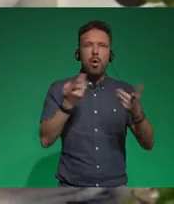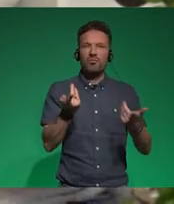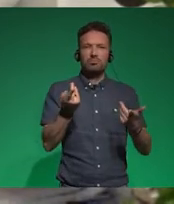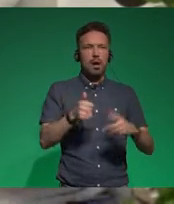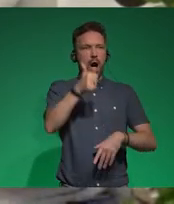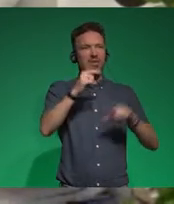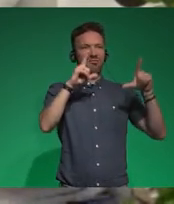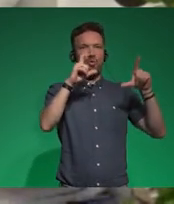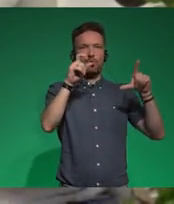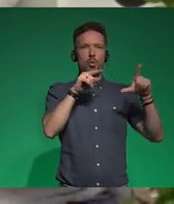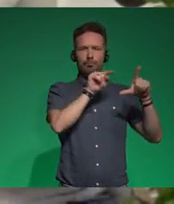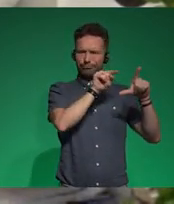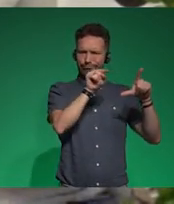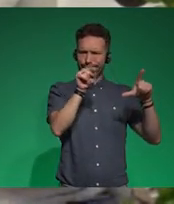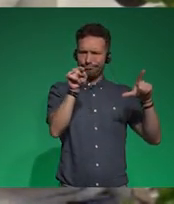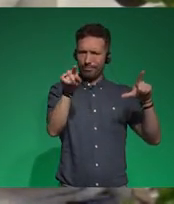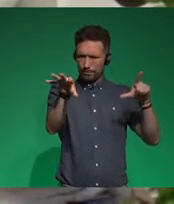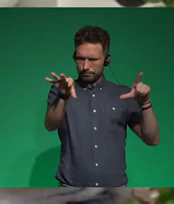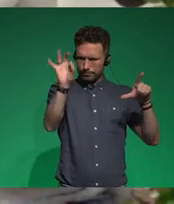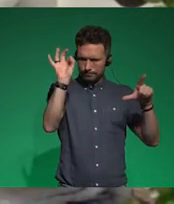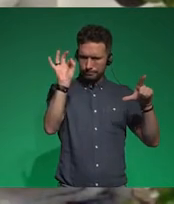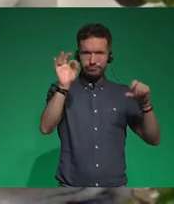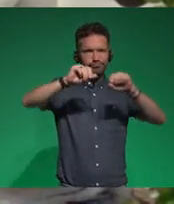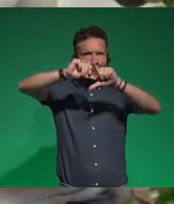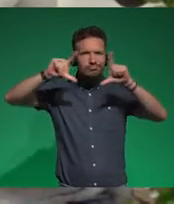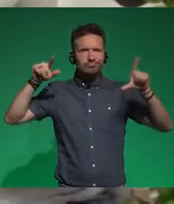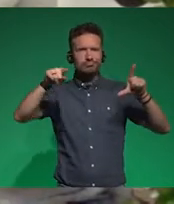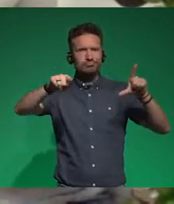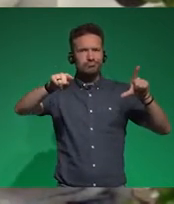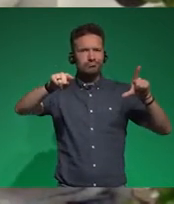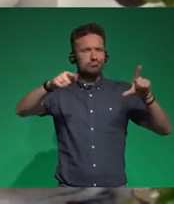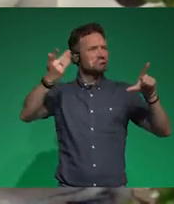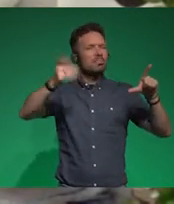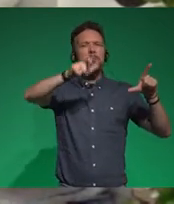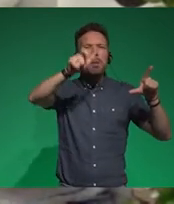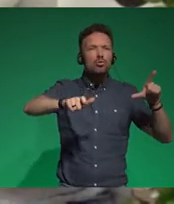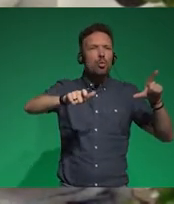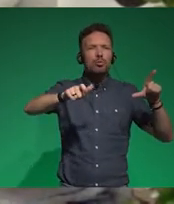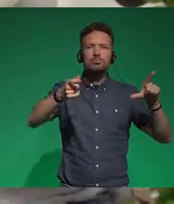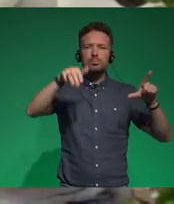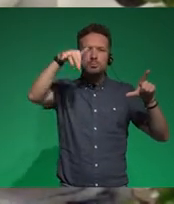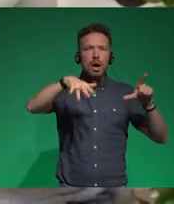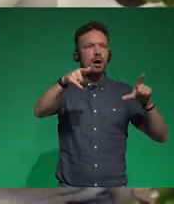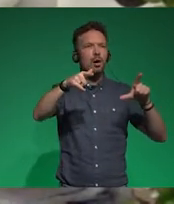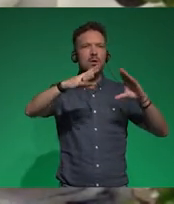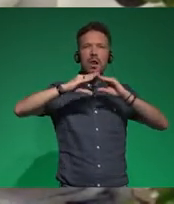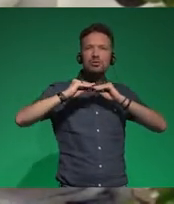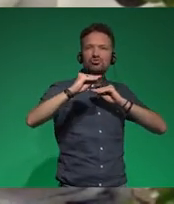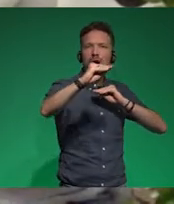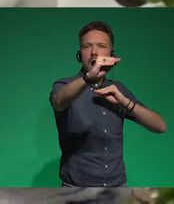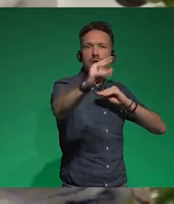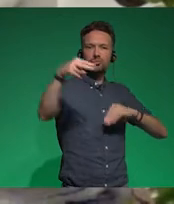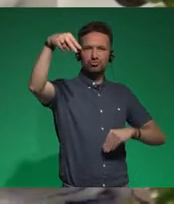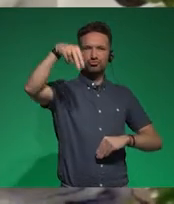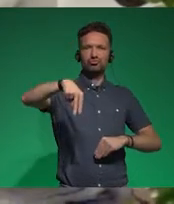in the landscape, and the person would point at some direction. Maybe a lot of time they would point